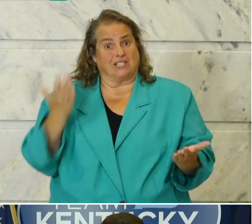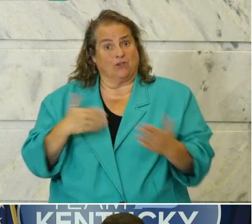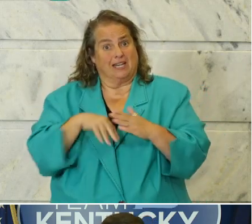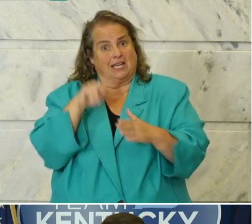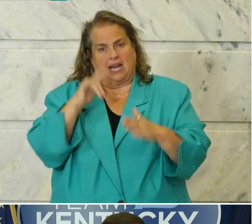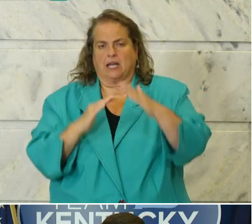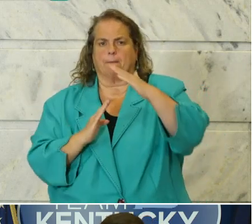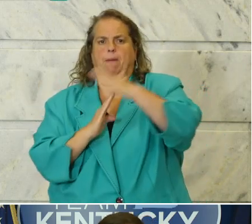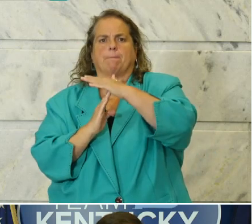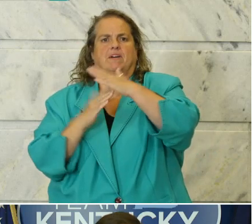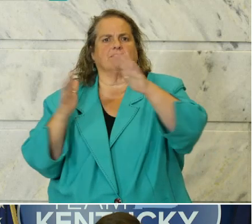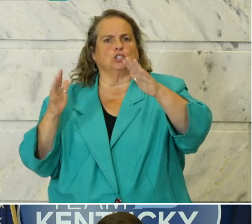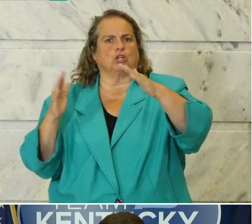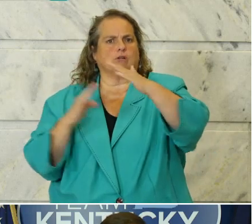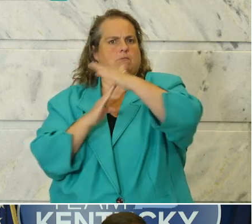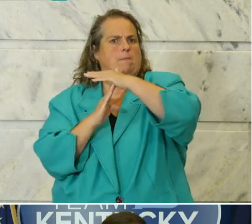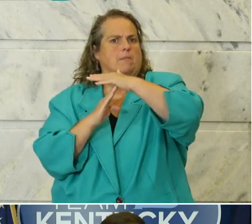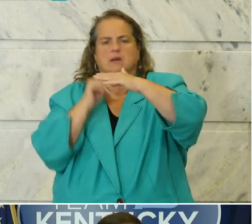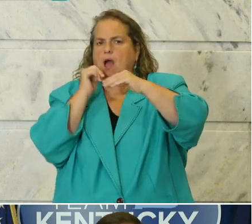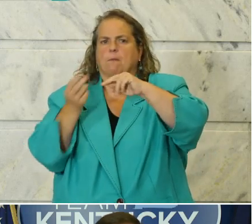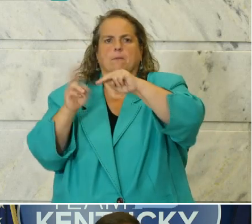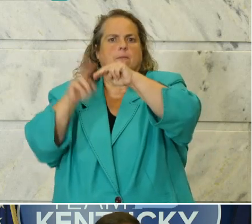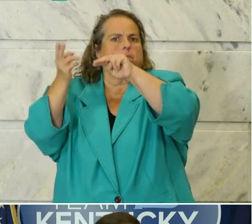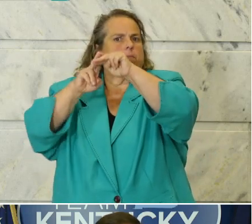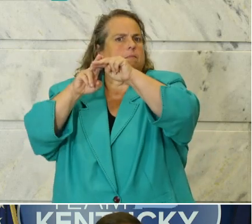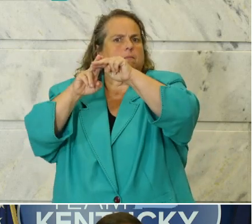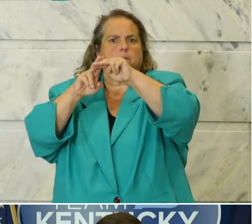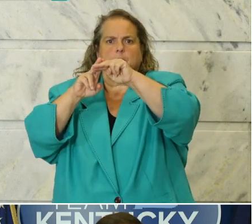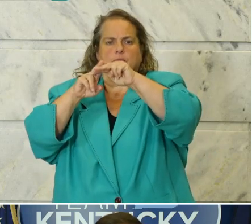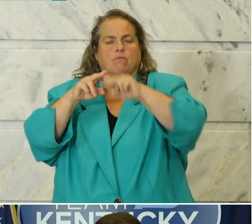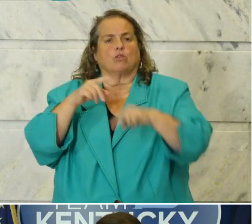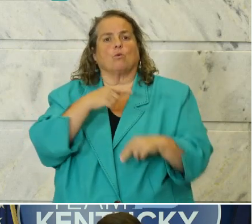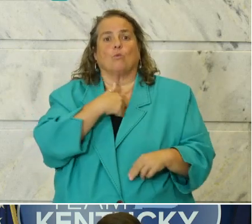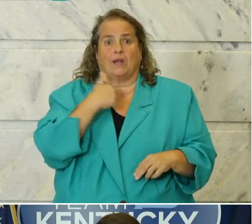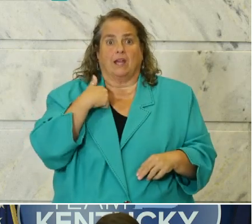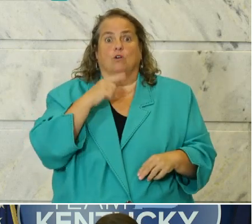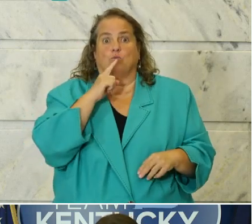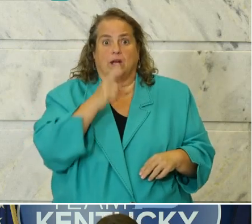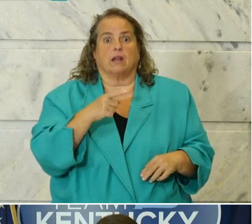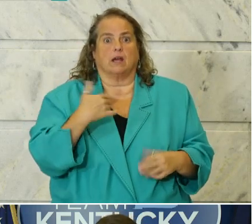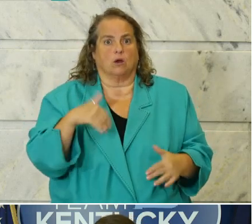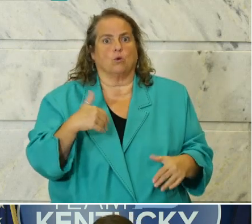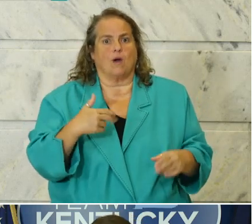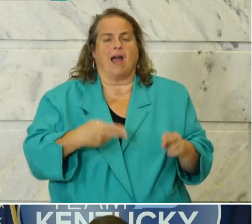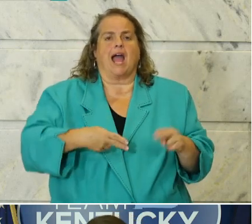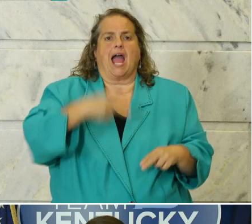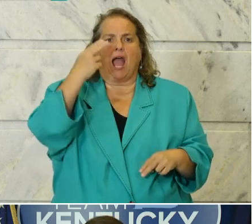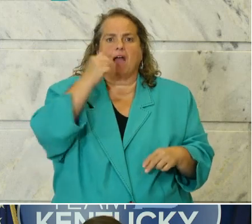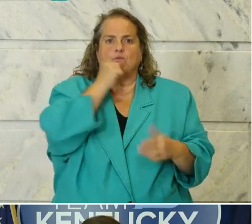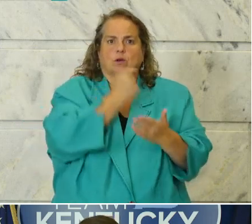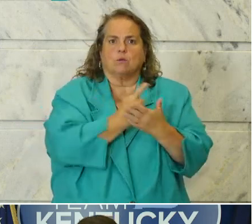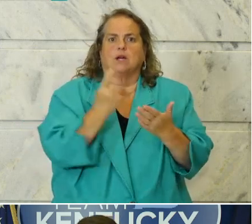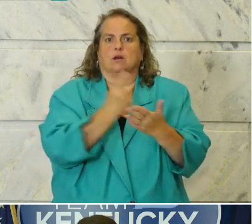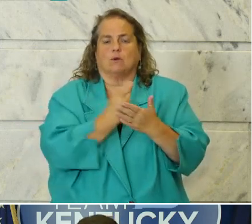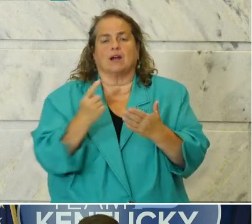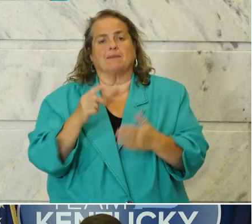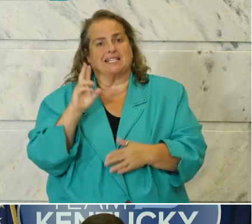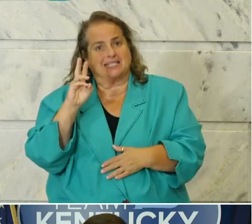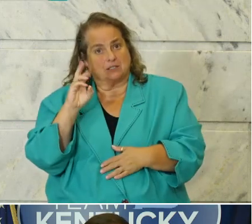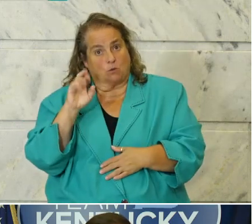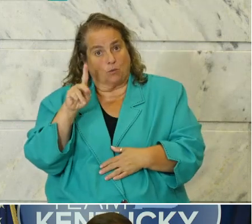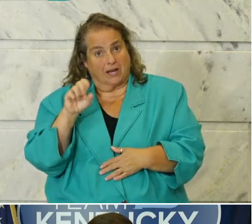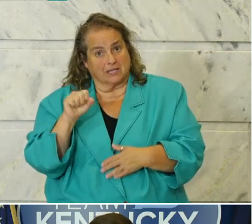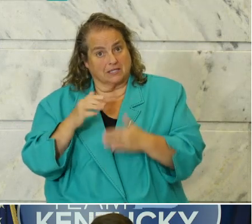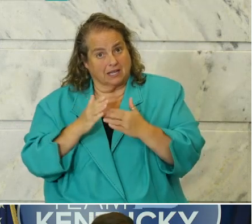the last 3 weeks where we have been pretty much at all-time high week in and week out. 6 weeks from a time when we just